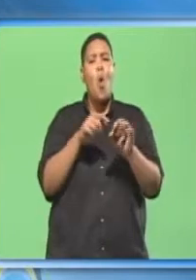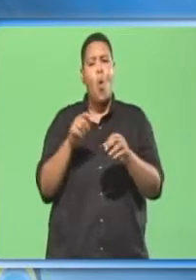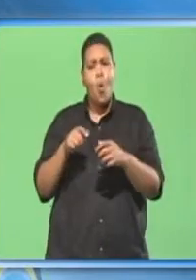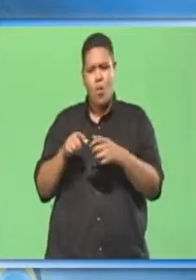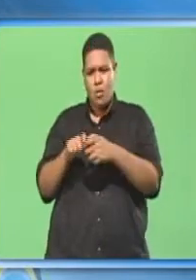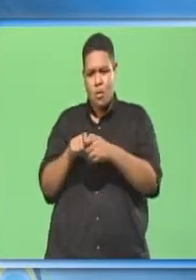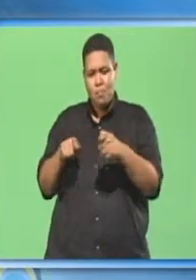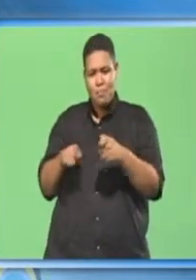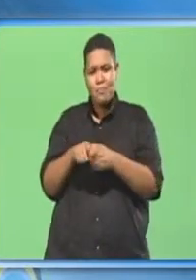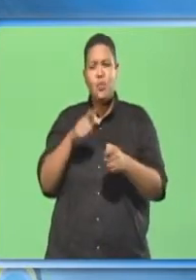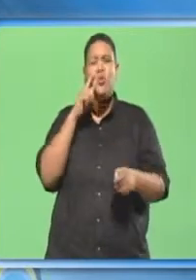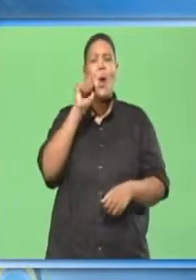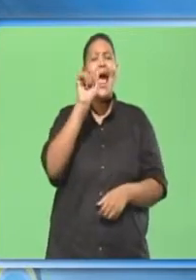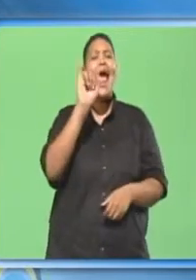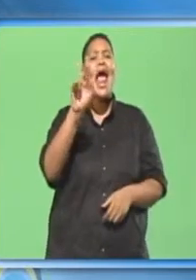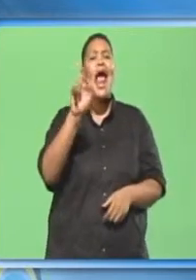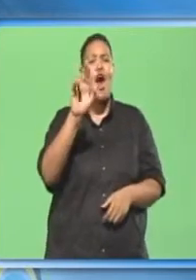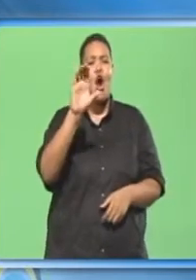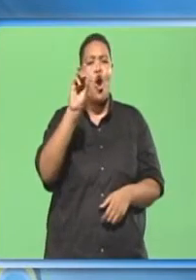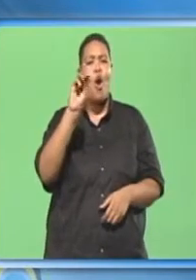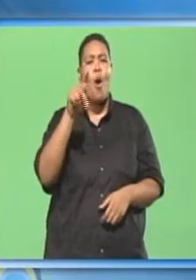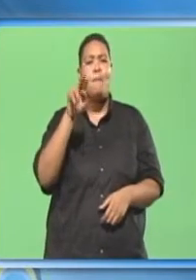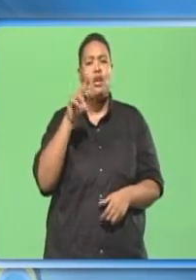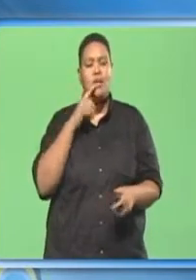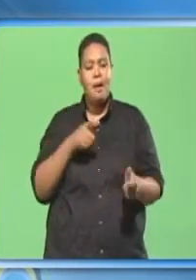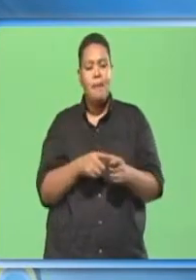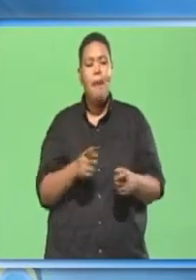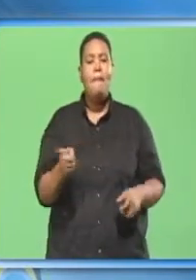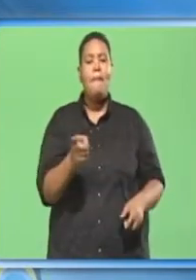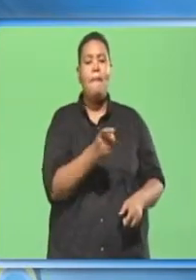air compressor and apply the sealer.